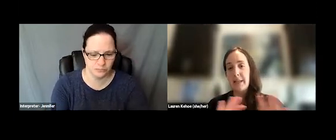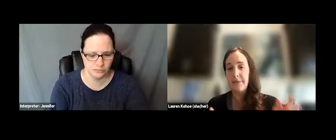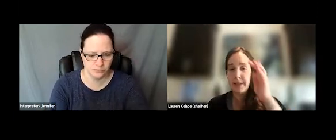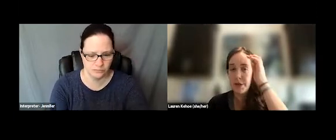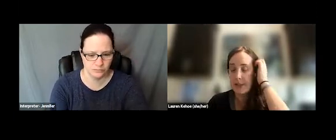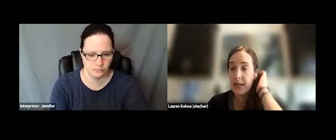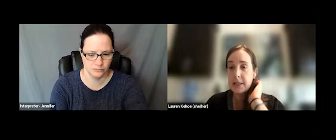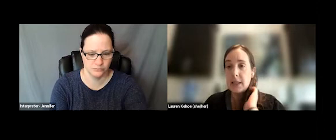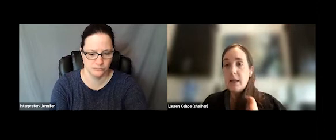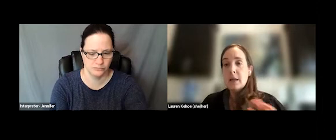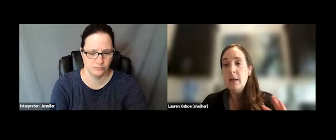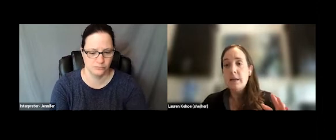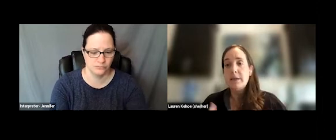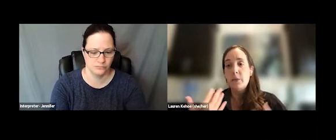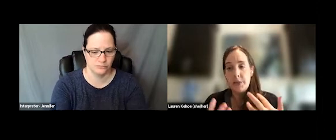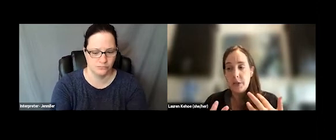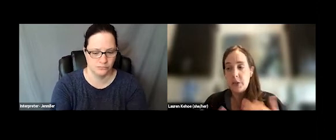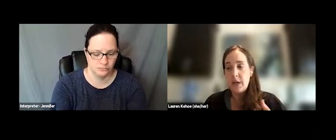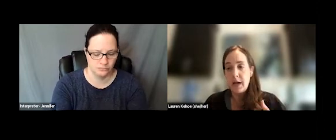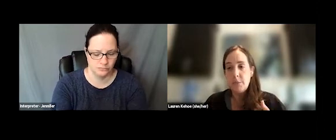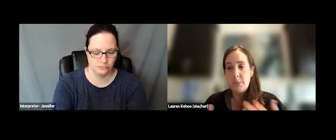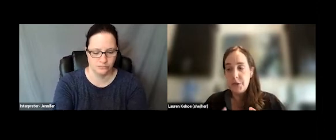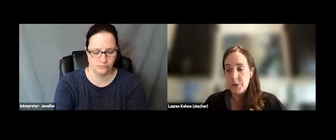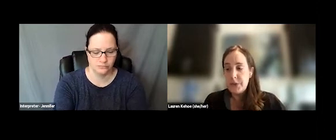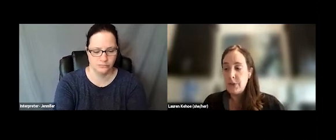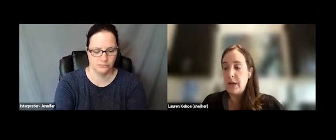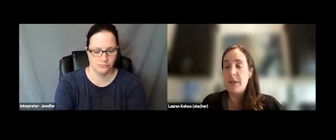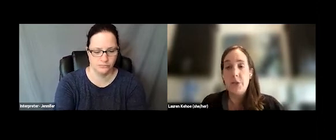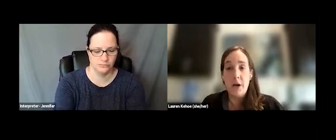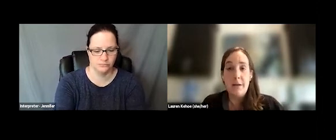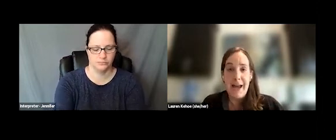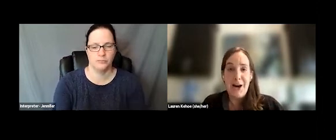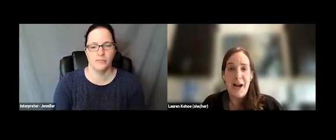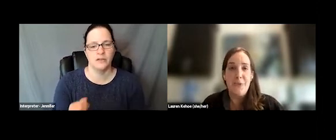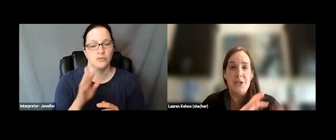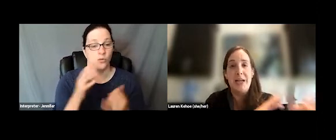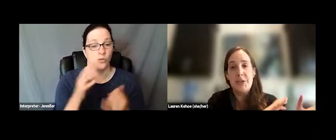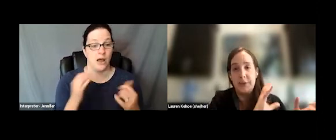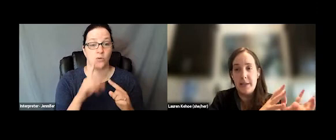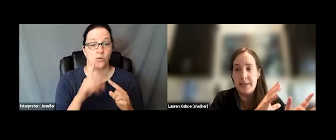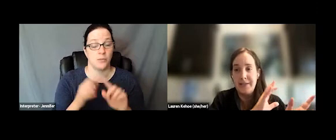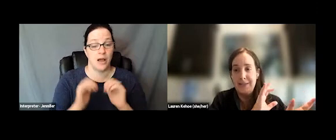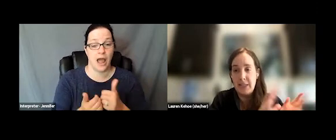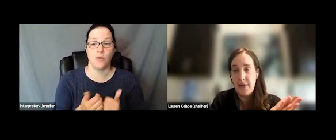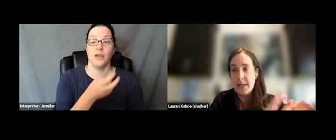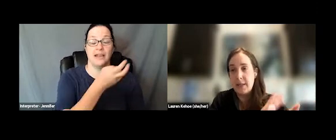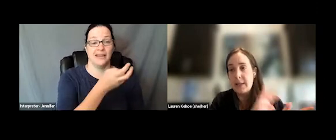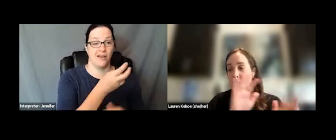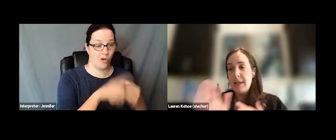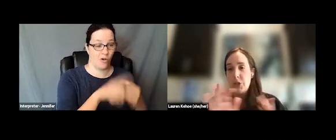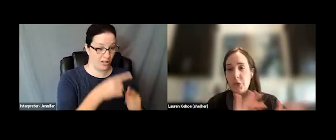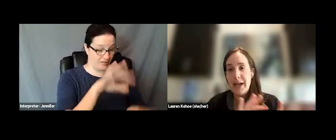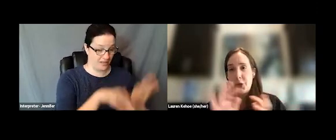context and kind of this understanding that the research produced, I'm going to talk now how we transferred these